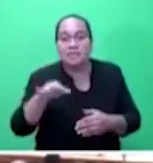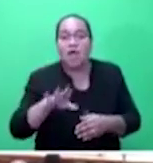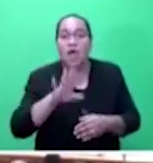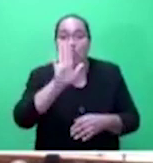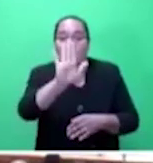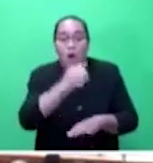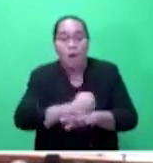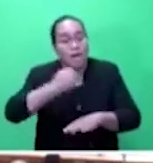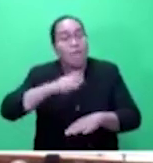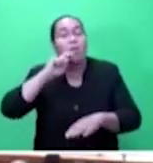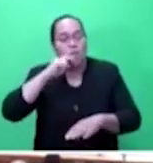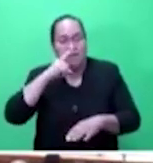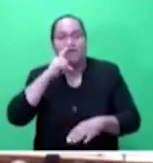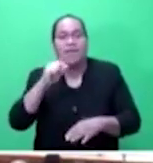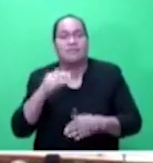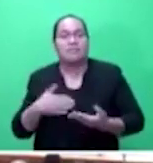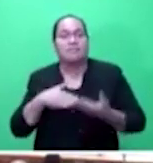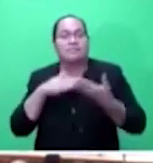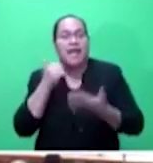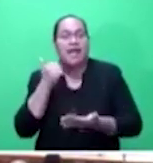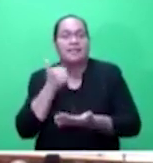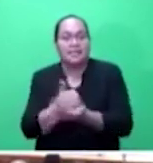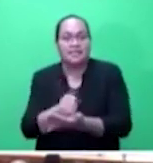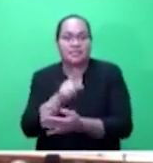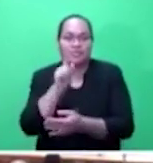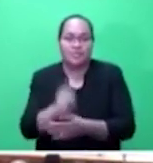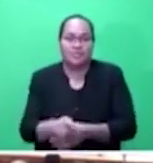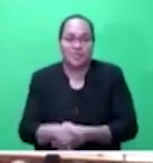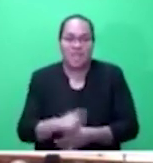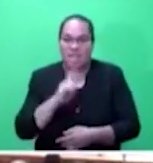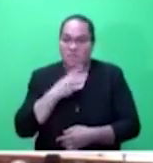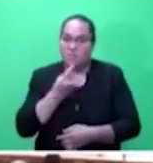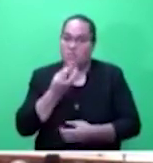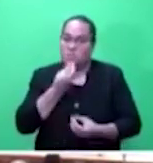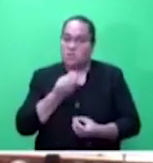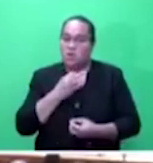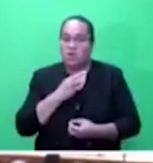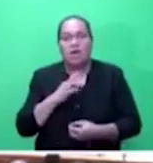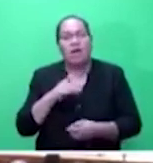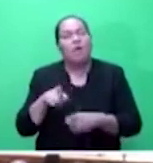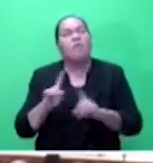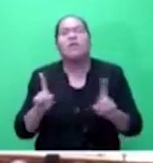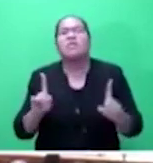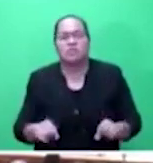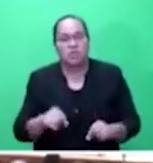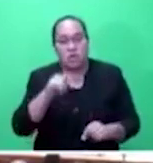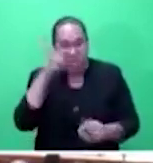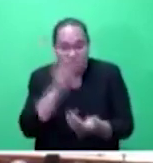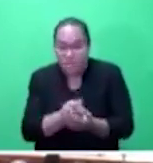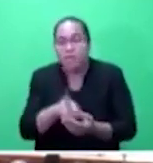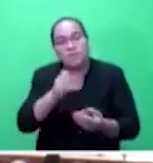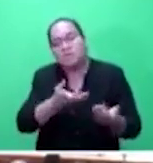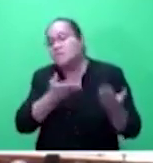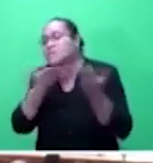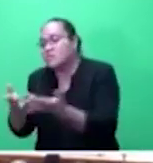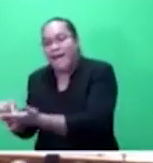government will be able to actually assist you also. But if you don't, you'll be robbing the Fijians who need this assistance